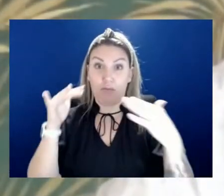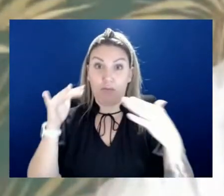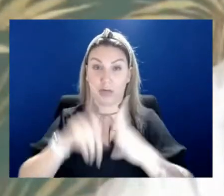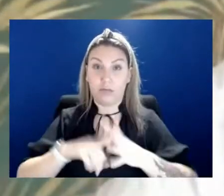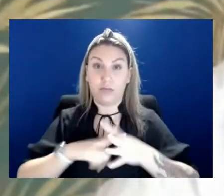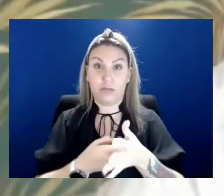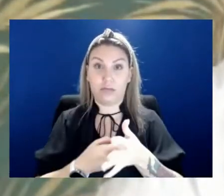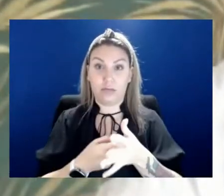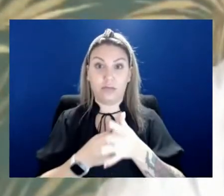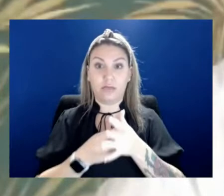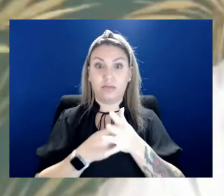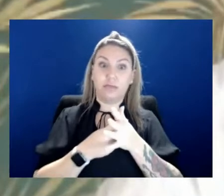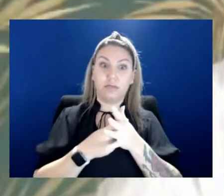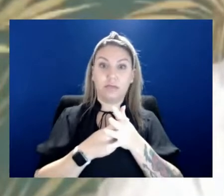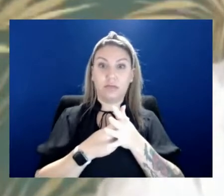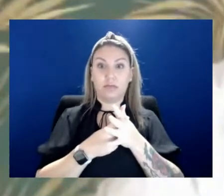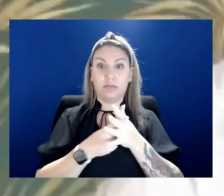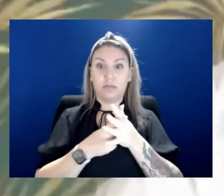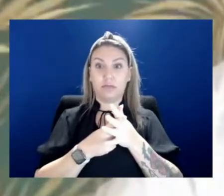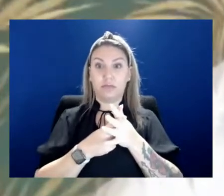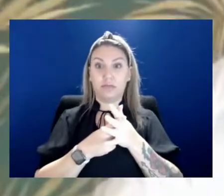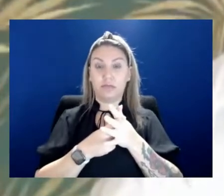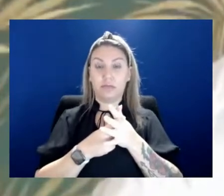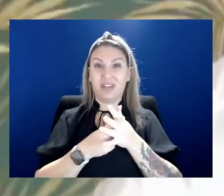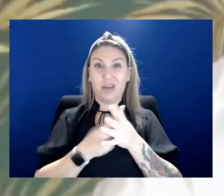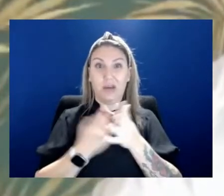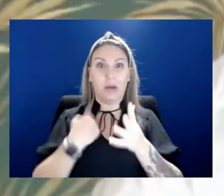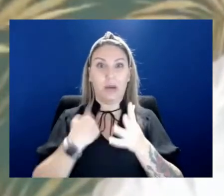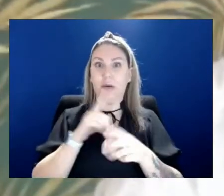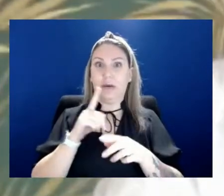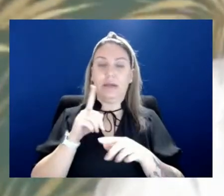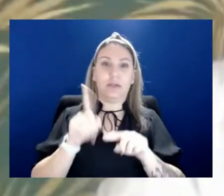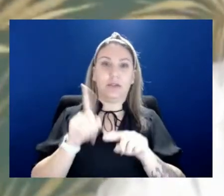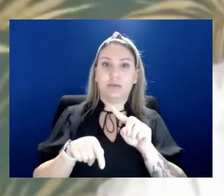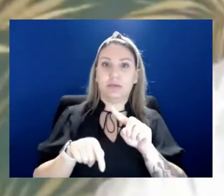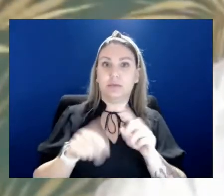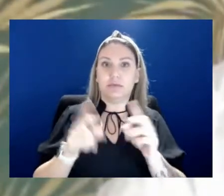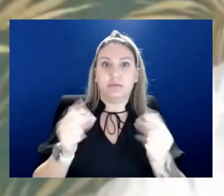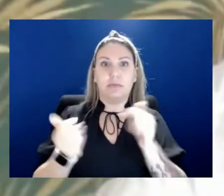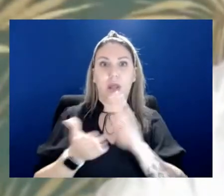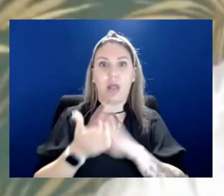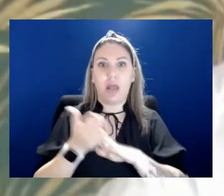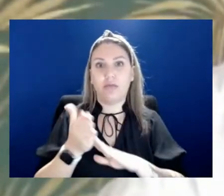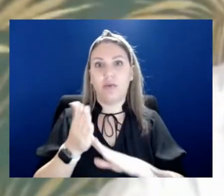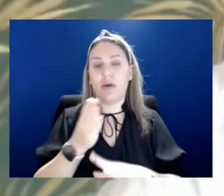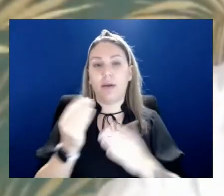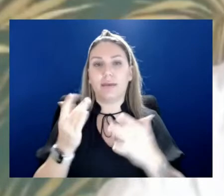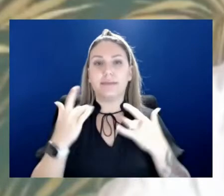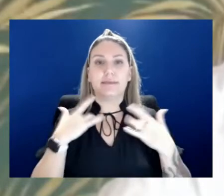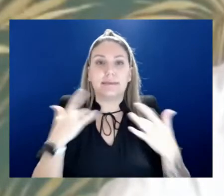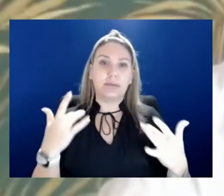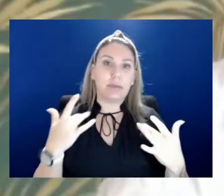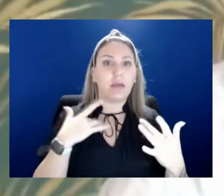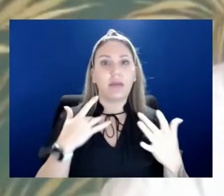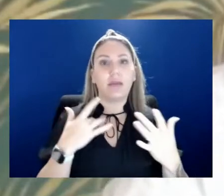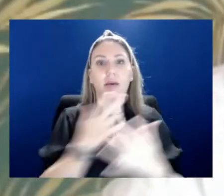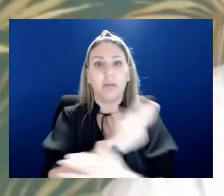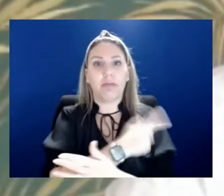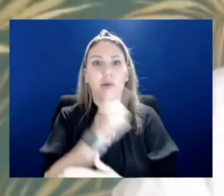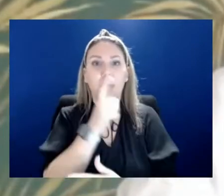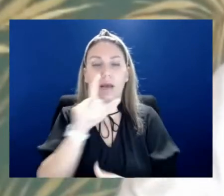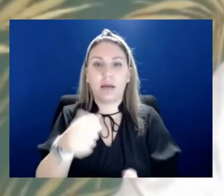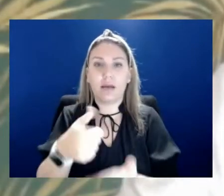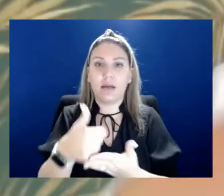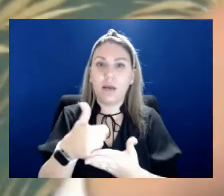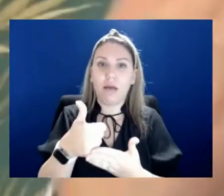the not immediately operation we stopped. And usually a patient who does not need immediately help